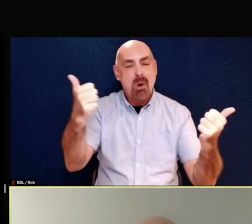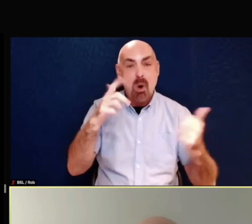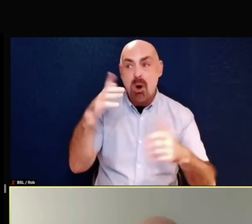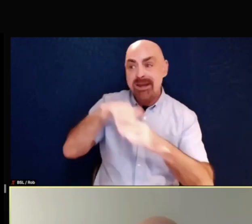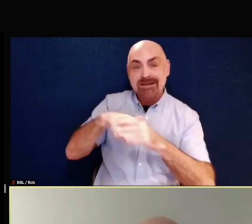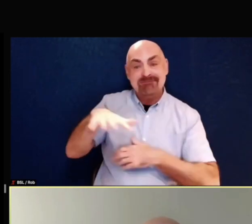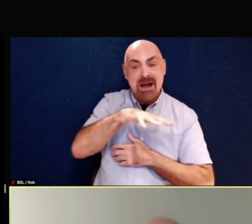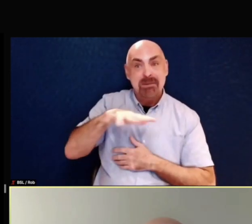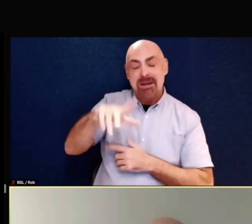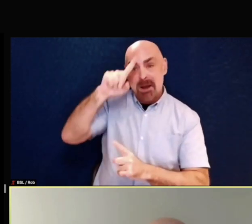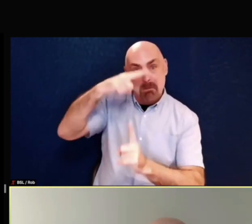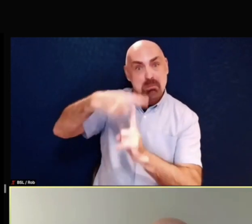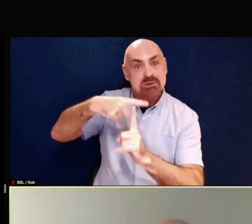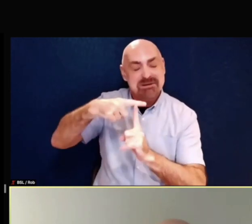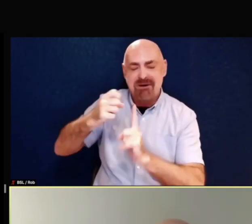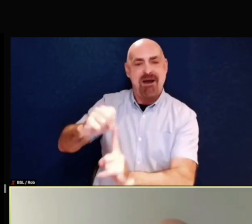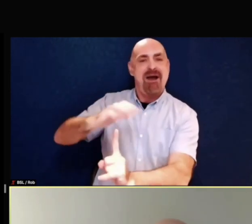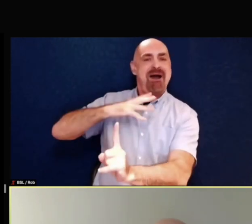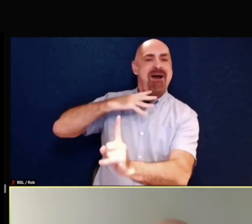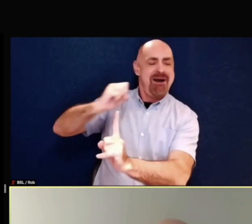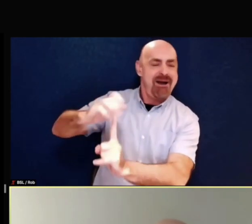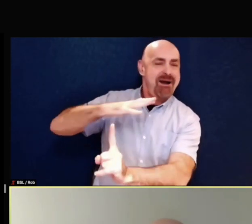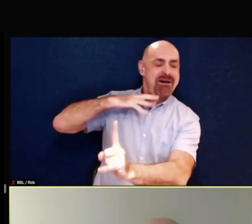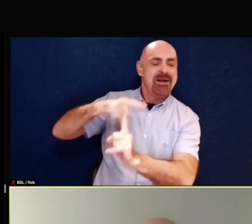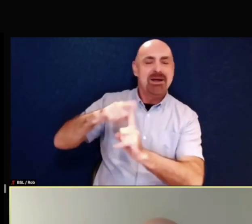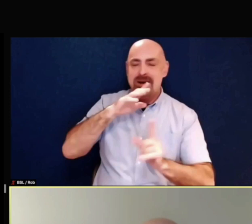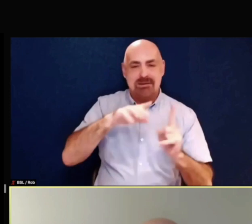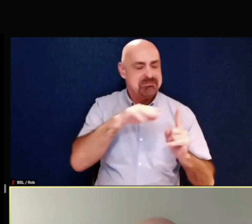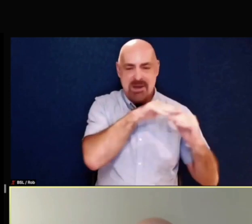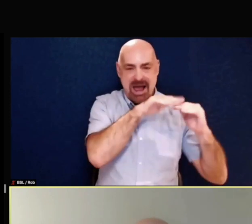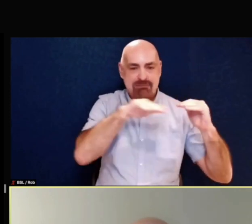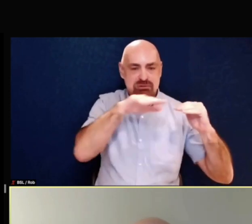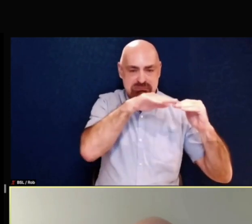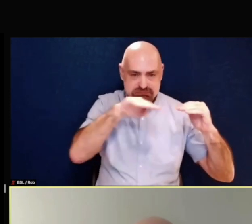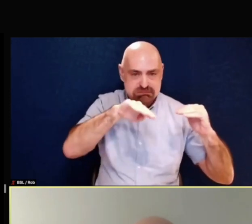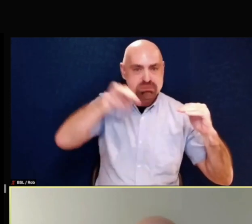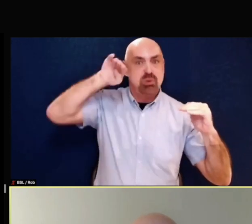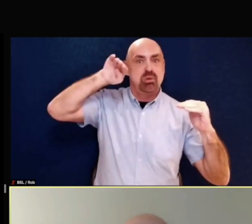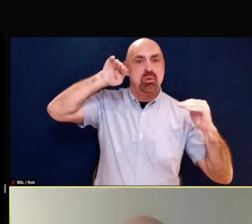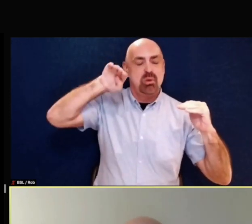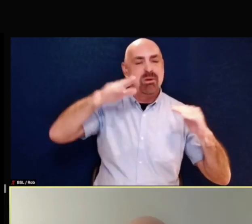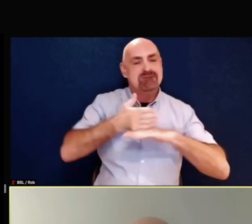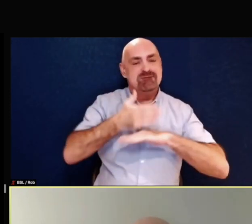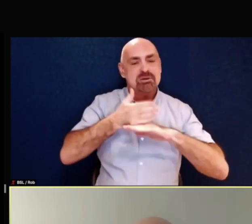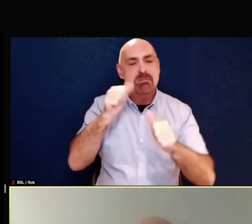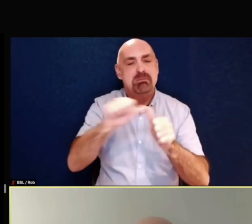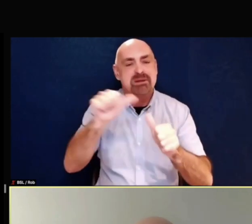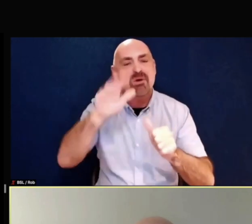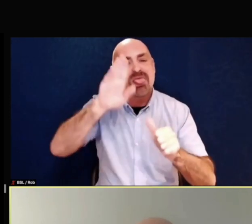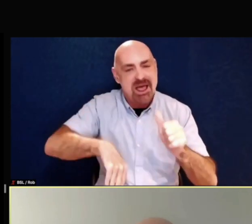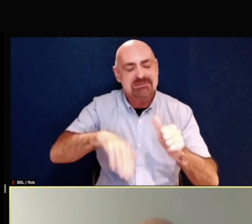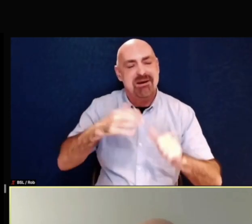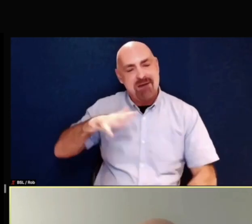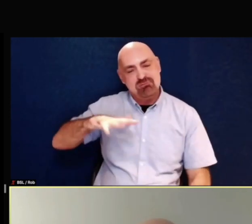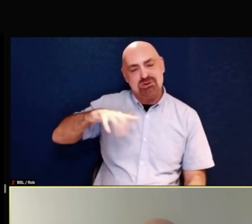that was a very positive experience. And this child has thus moved from average going up and up to functioning much better than average across the